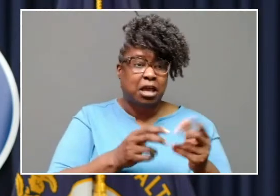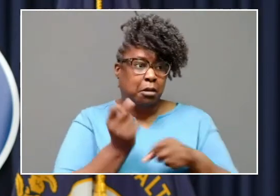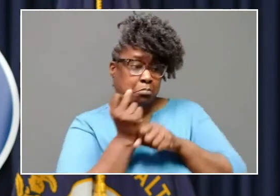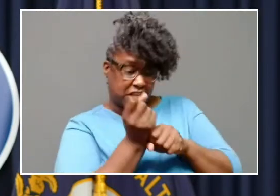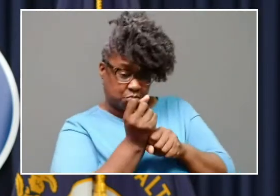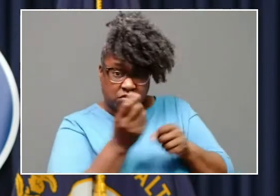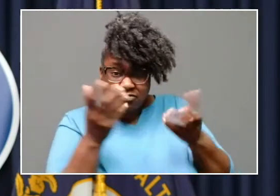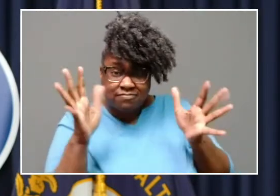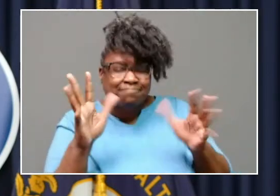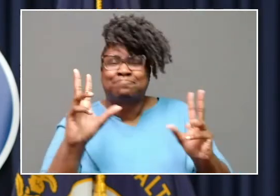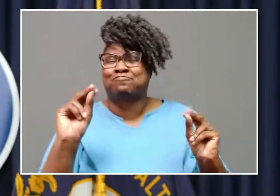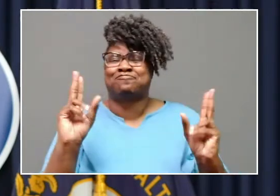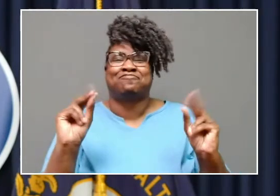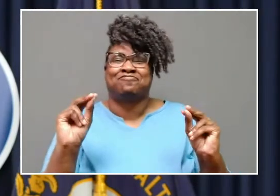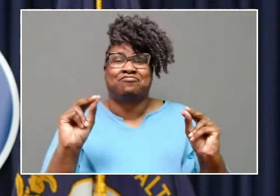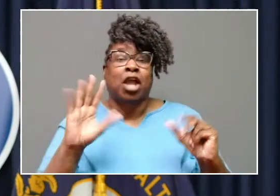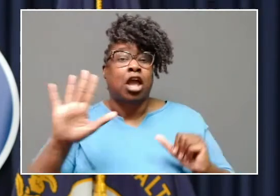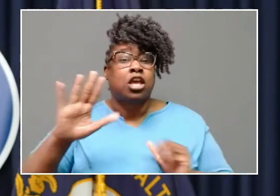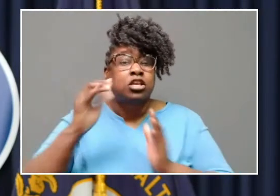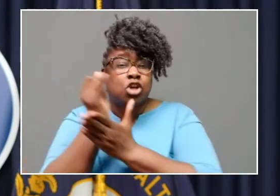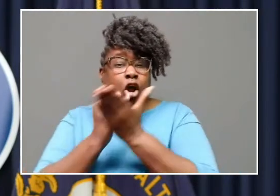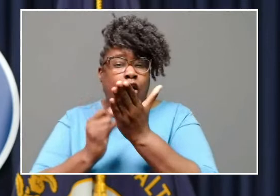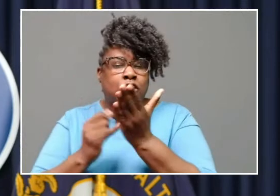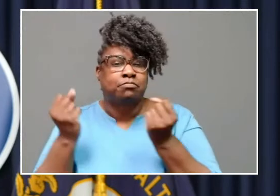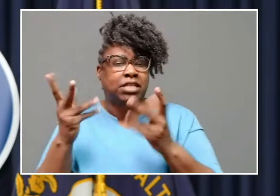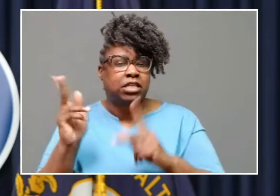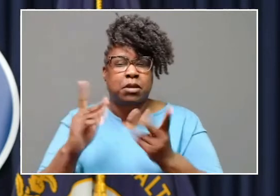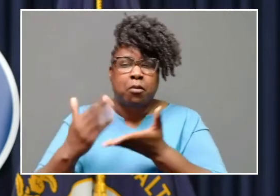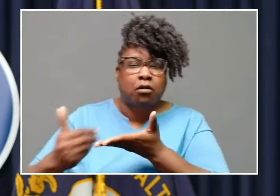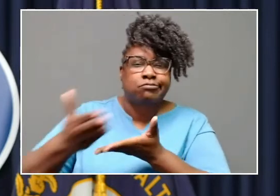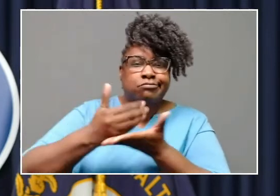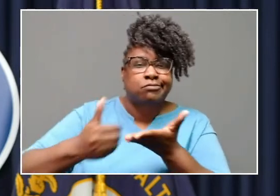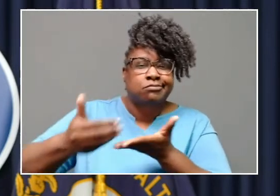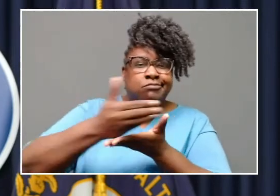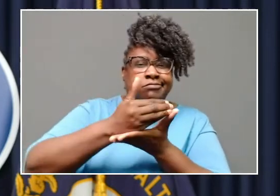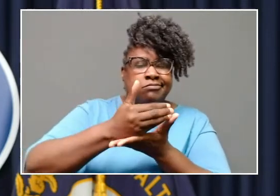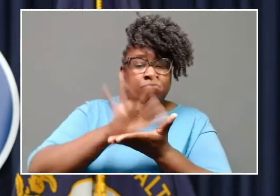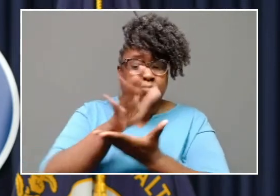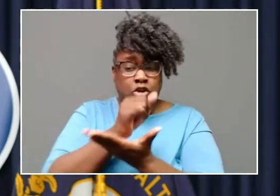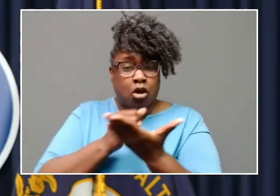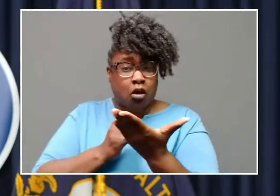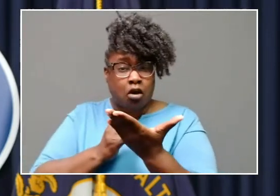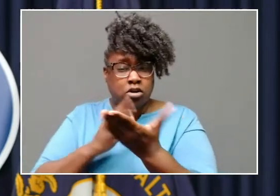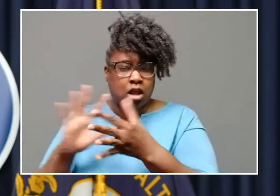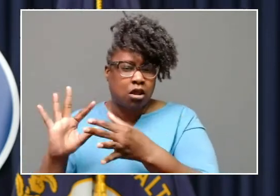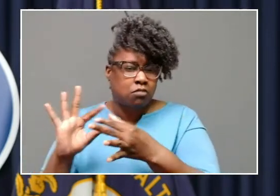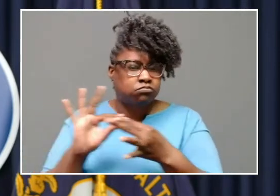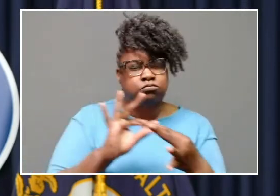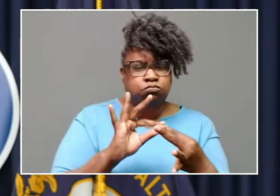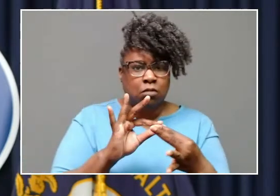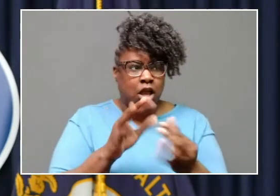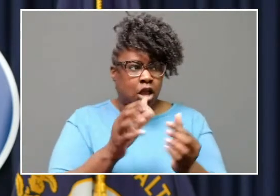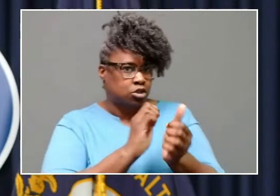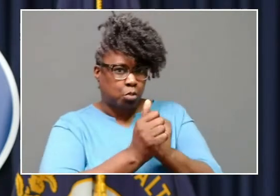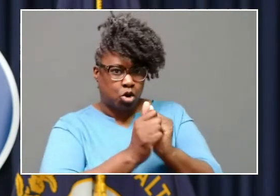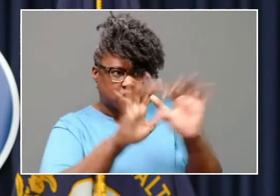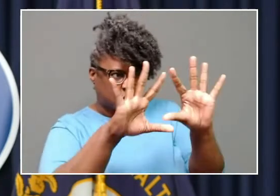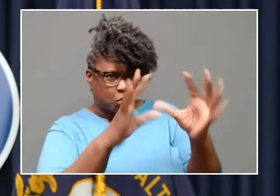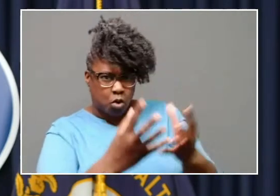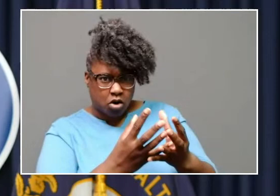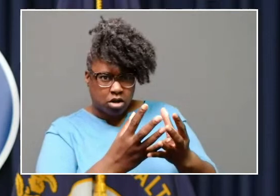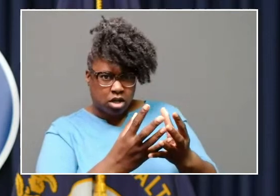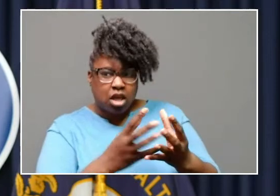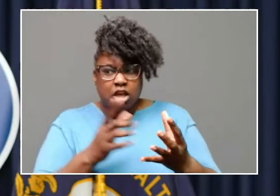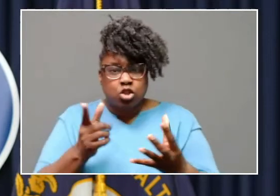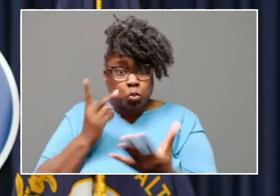His widely collected artwork is informed by a deep connection to the sporting world with images that radiate energy and excitement.